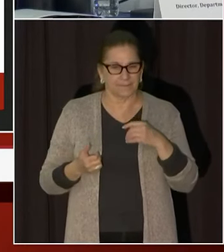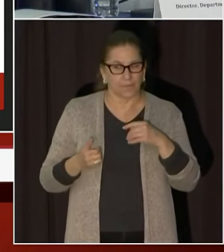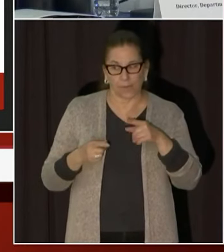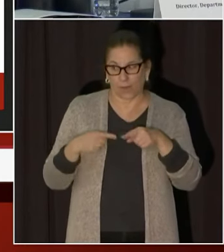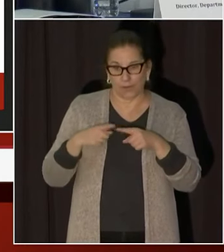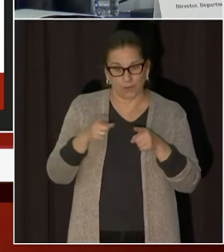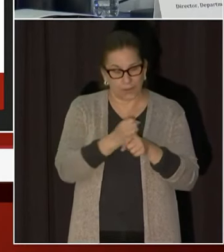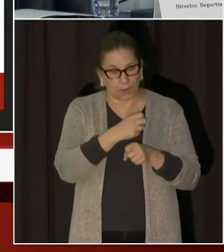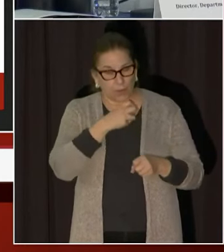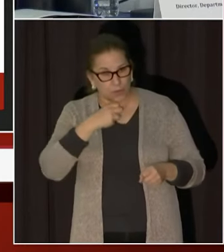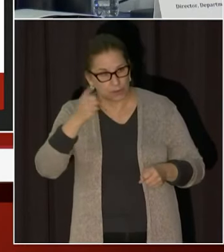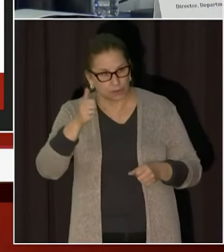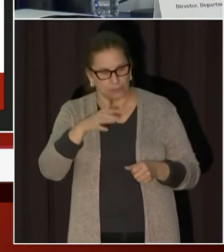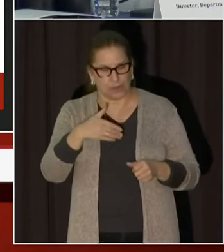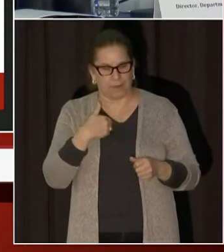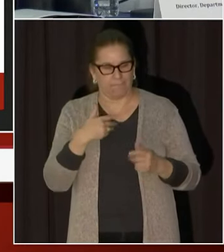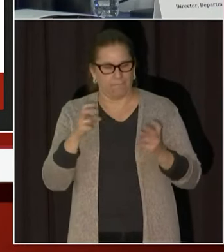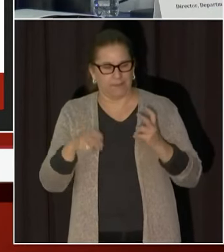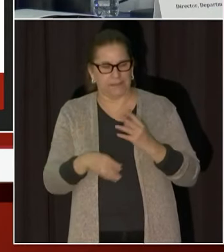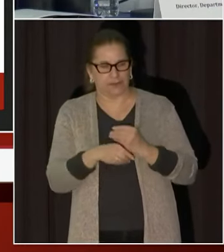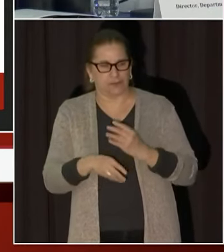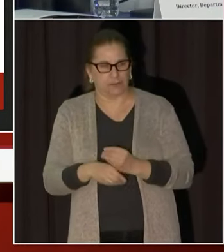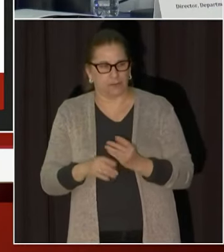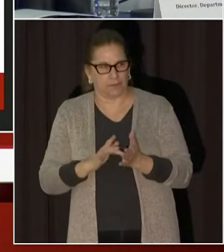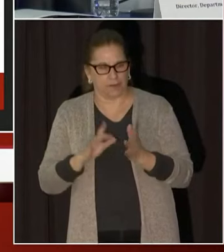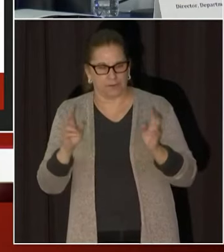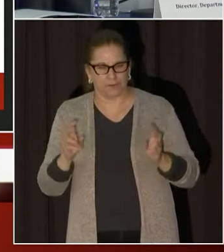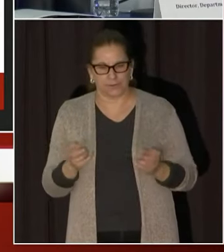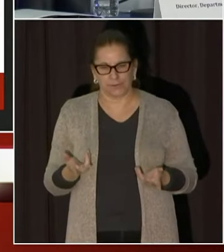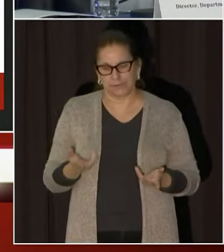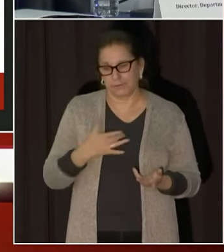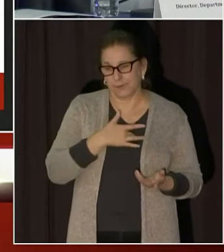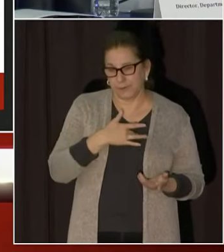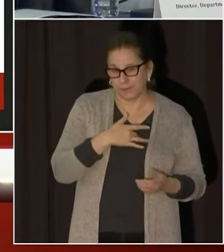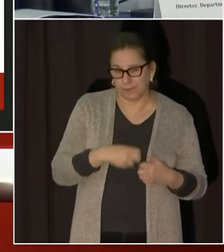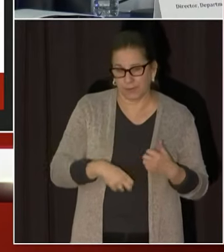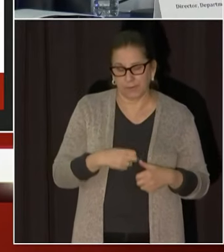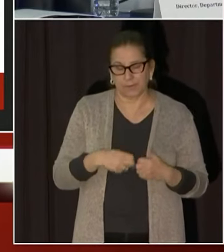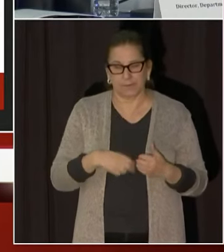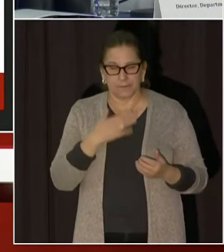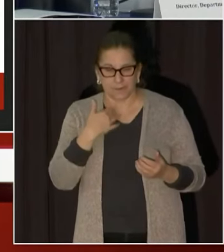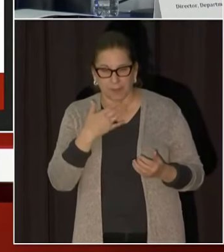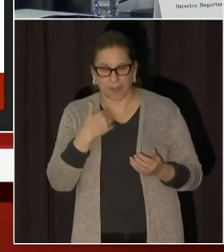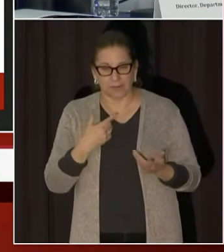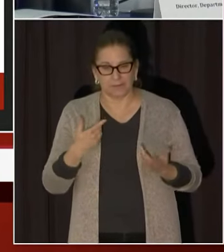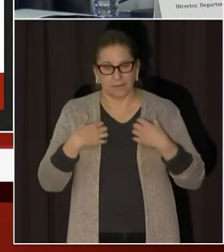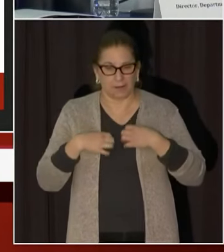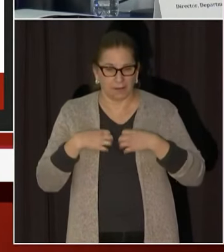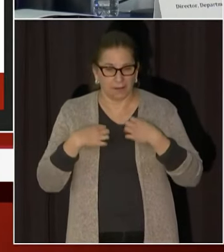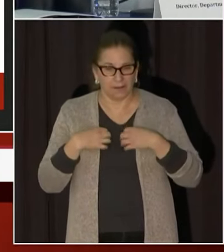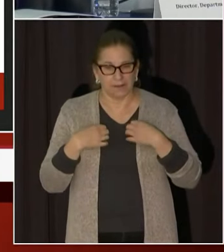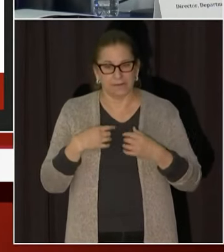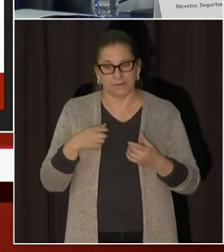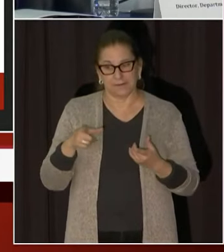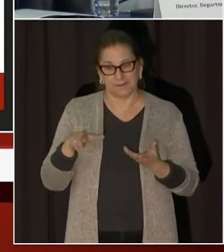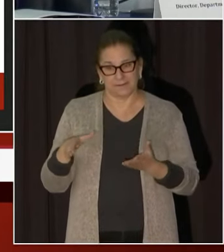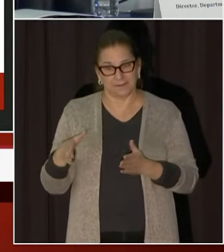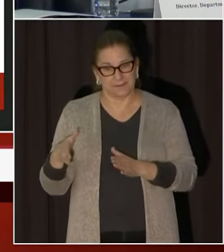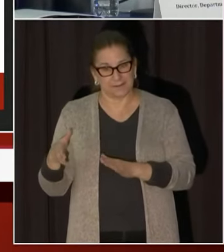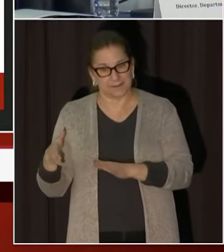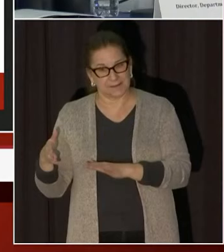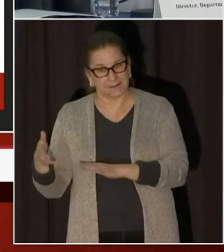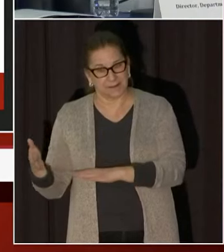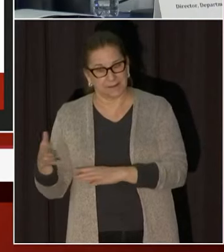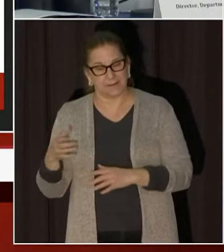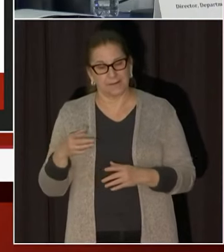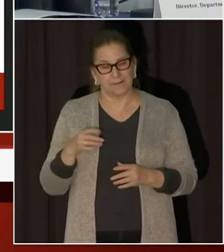draw conclusions in terms of the what we call the case fatality rate, or the risk of death for COVID-19